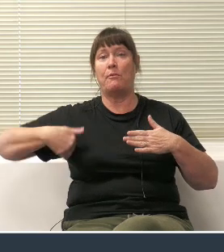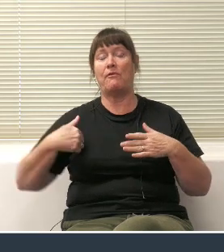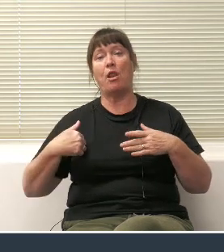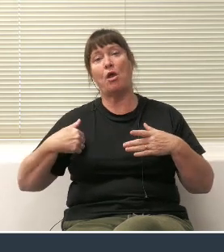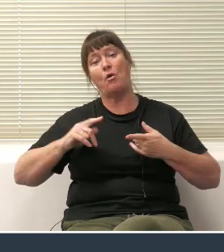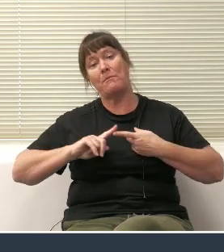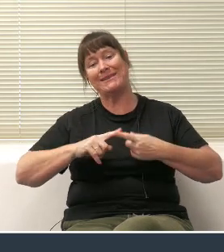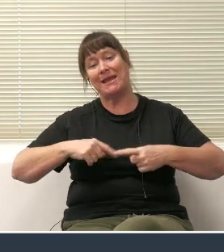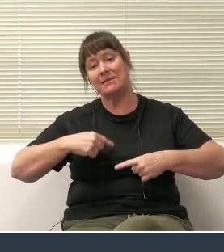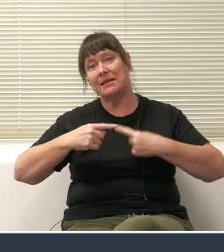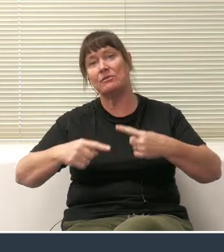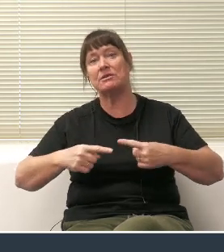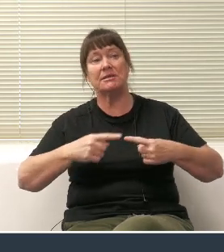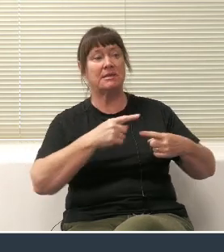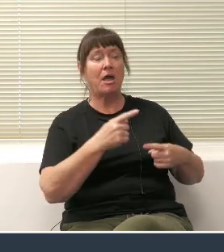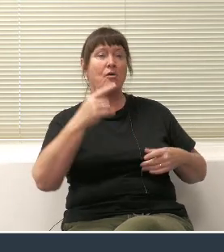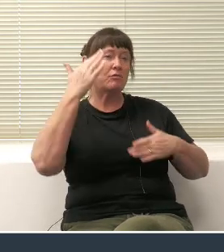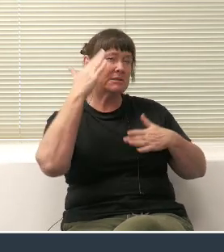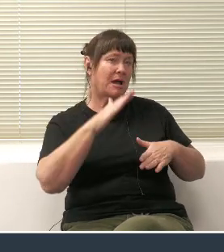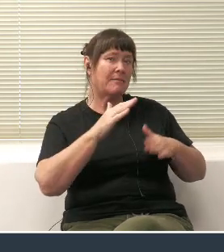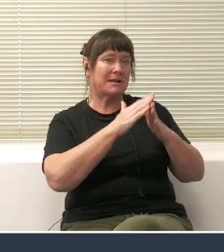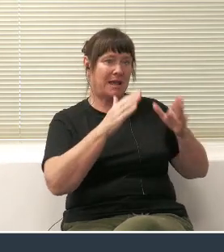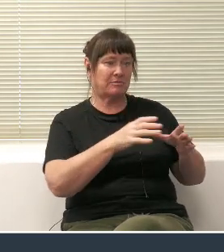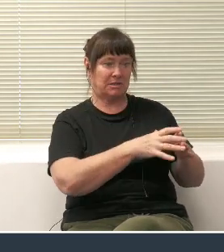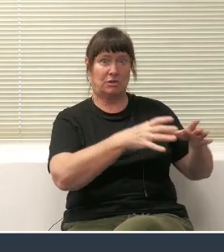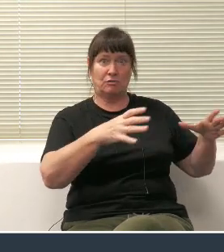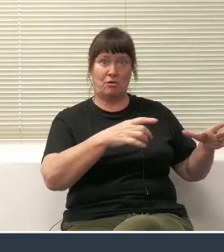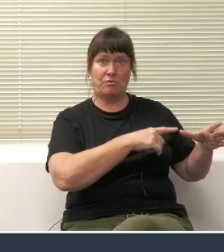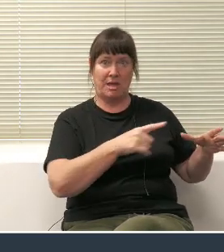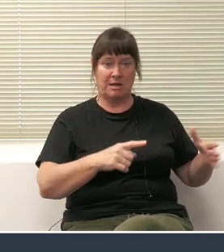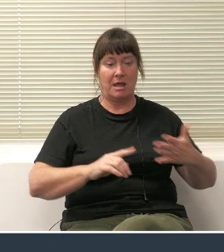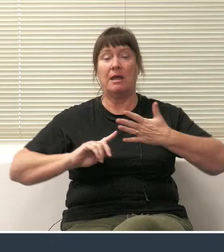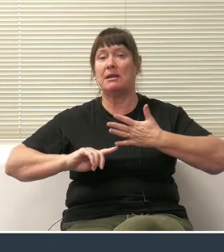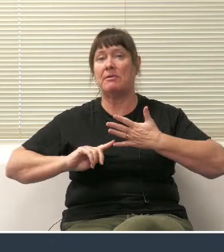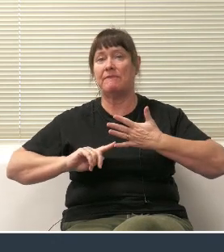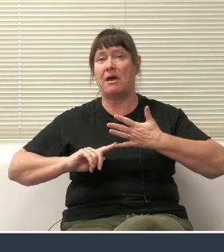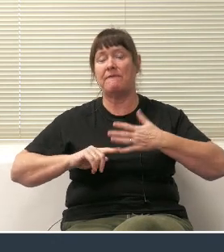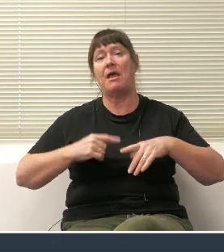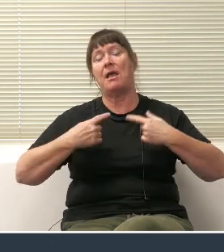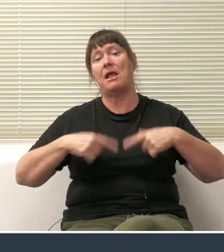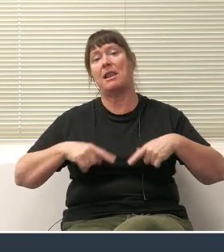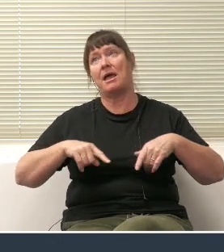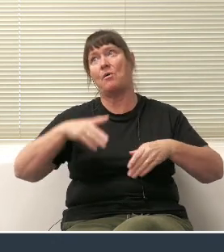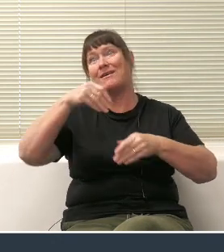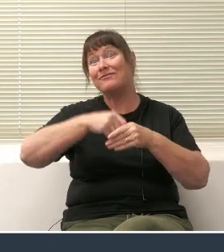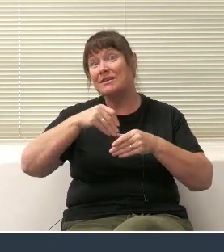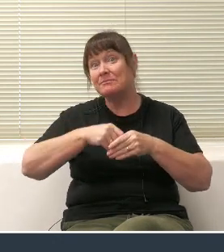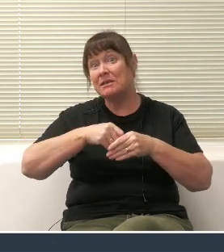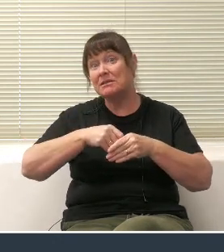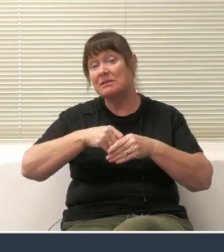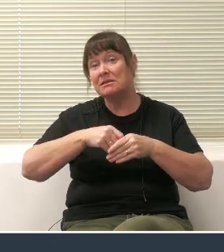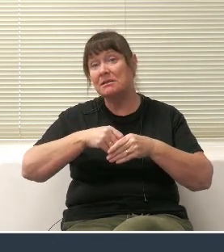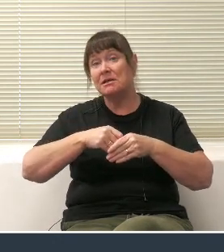increases over time the retirement housing unit numbers. And number 5, enable investment in the condition of the